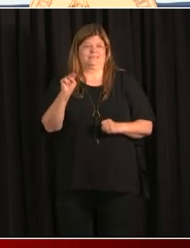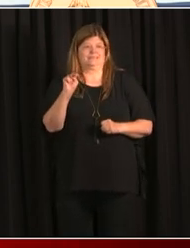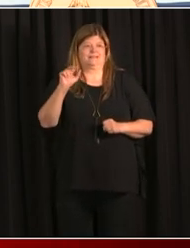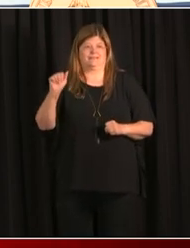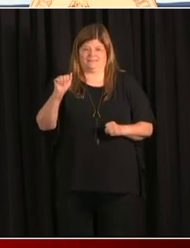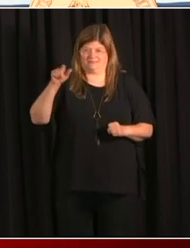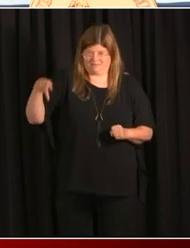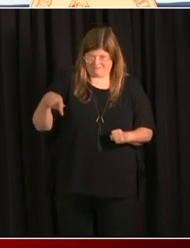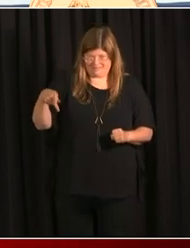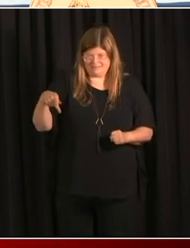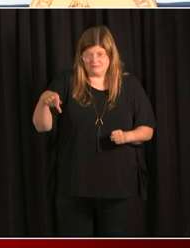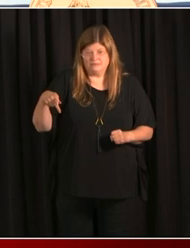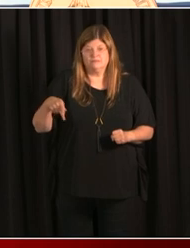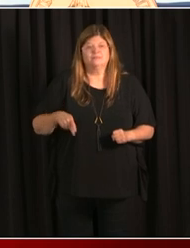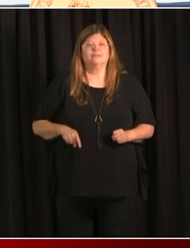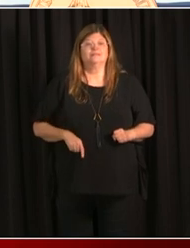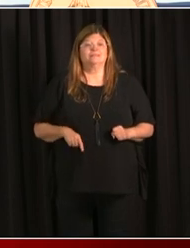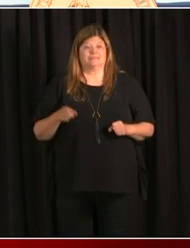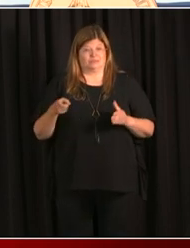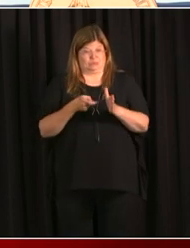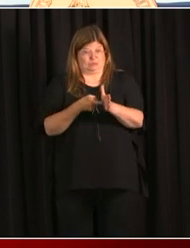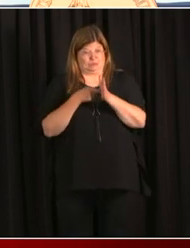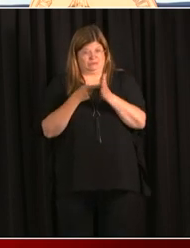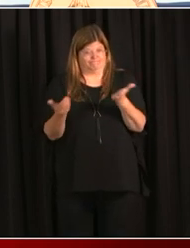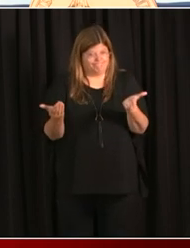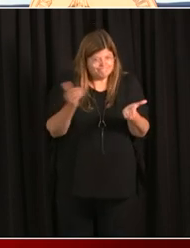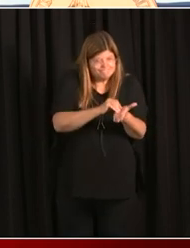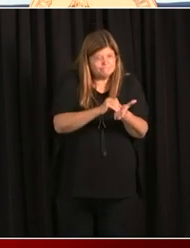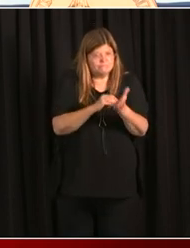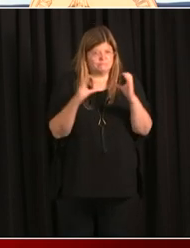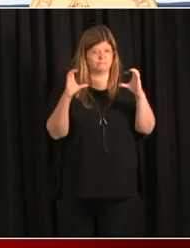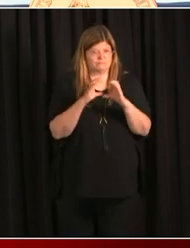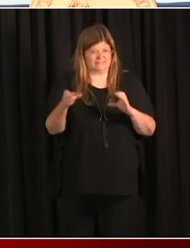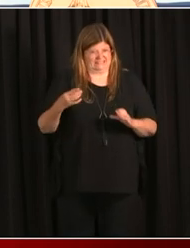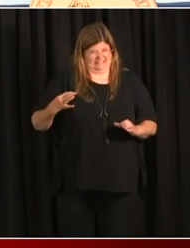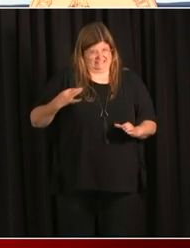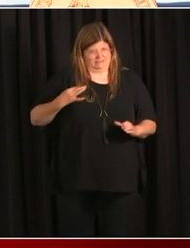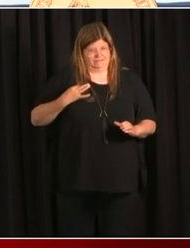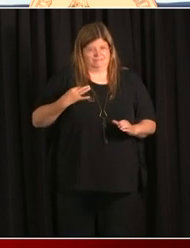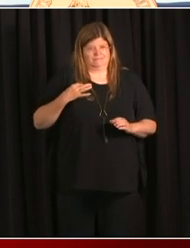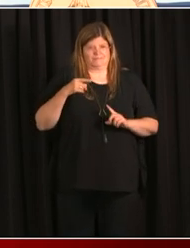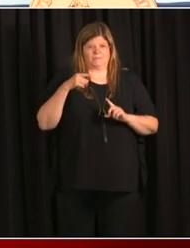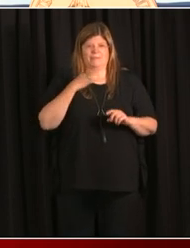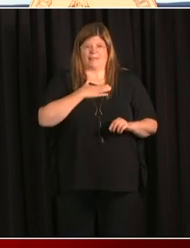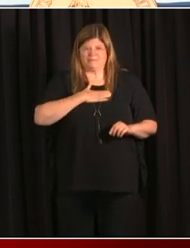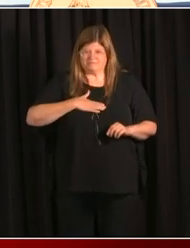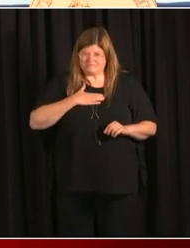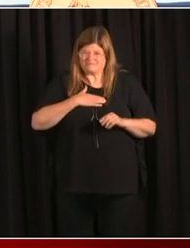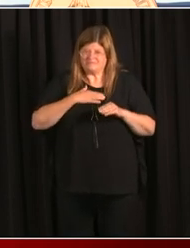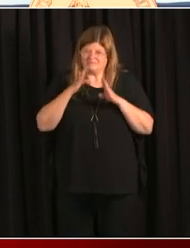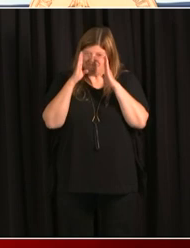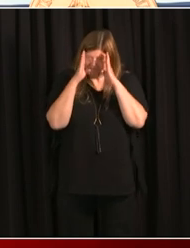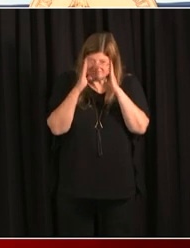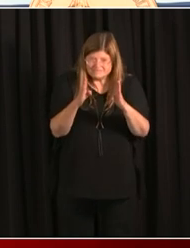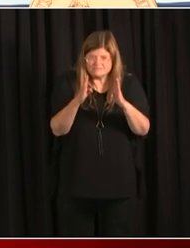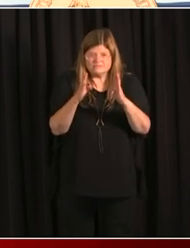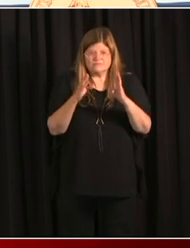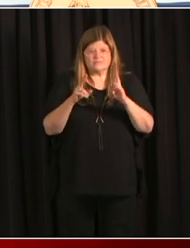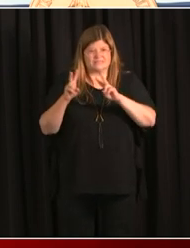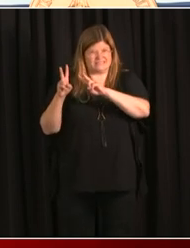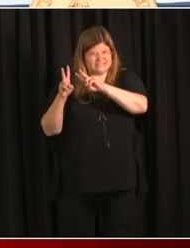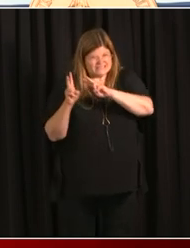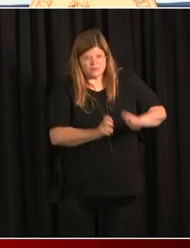recertify starting in September. So please listen up, download this app, pay very